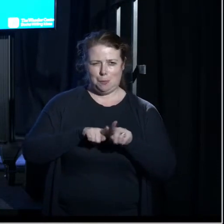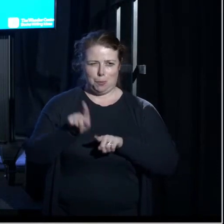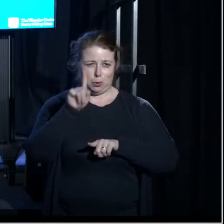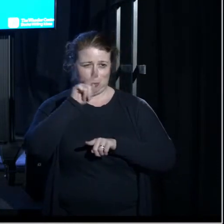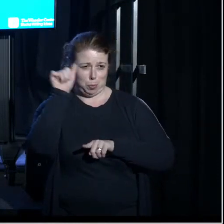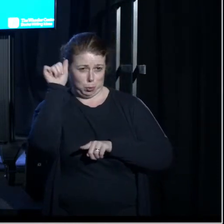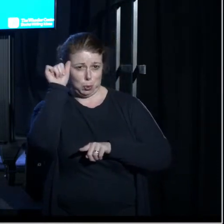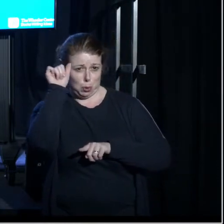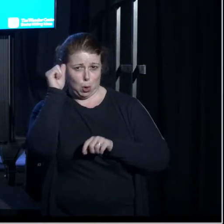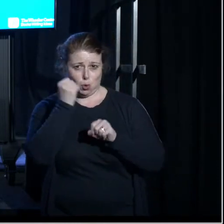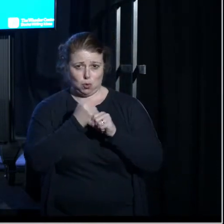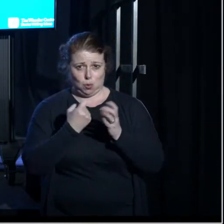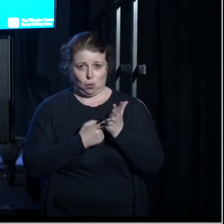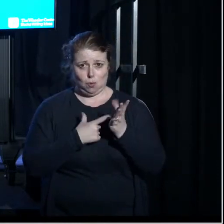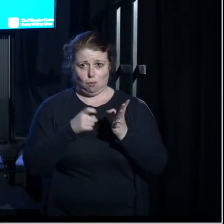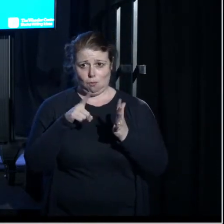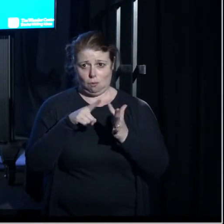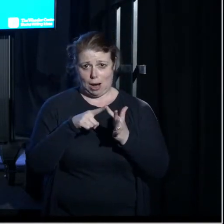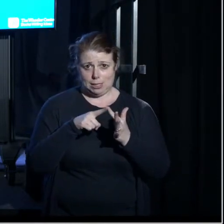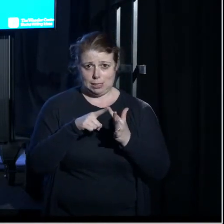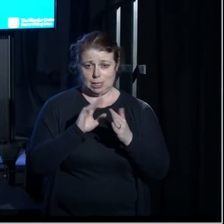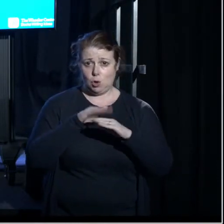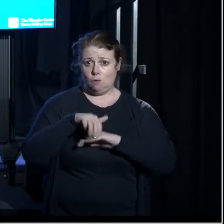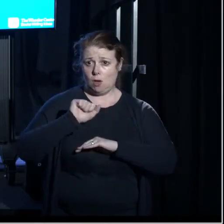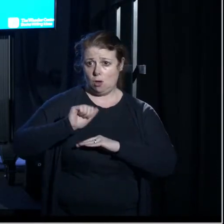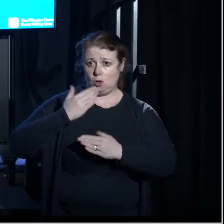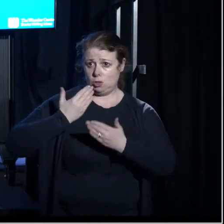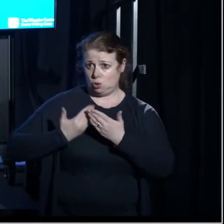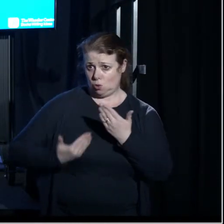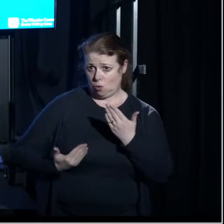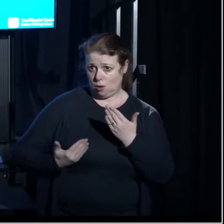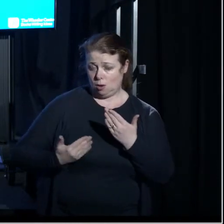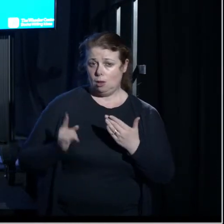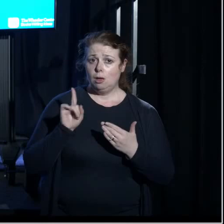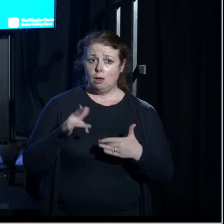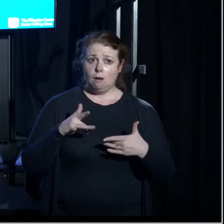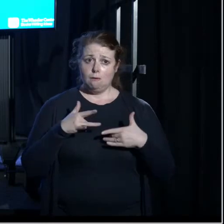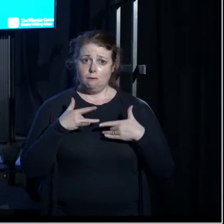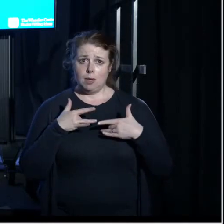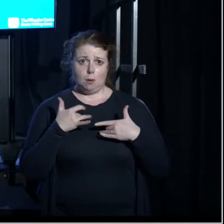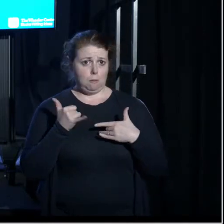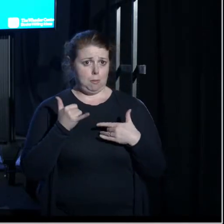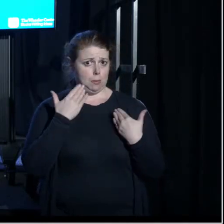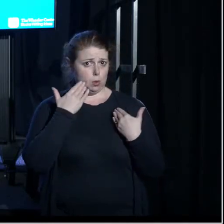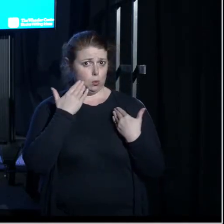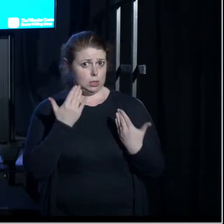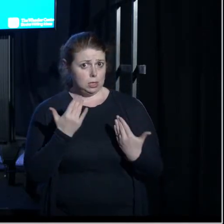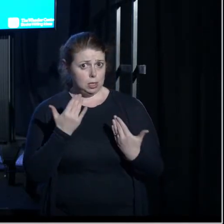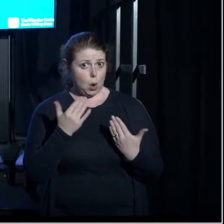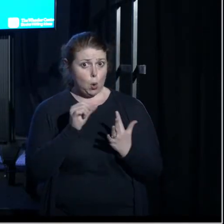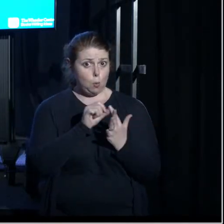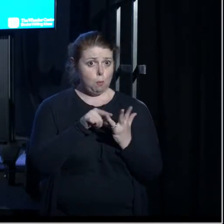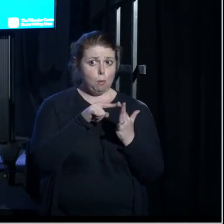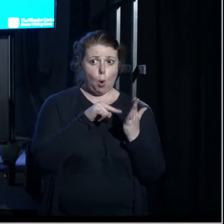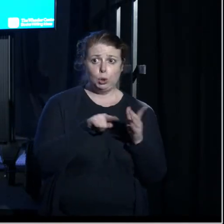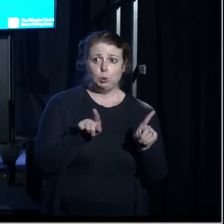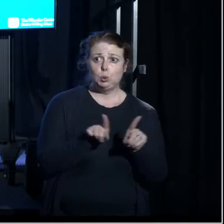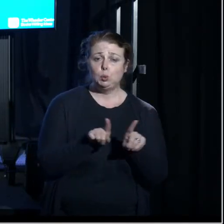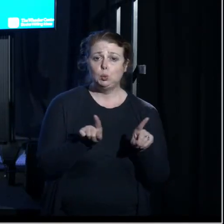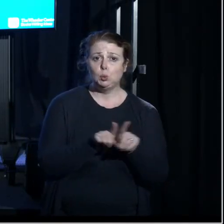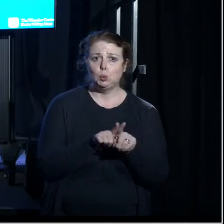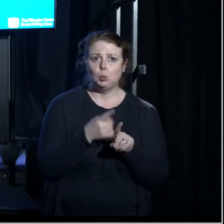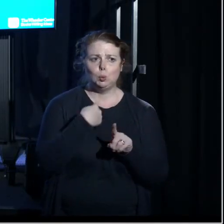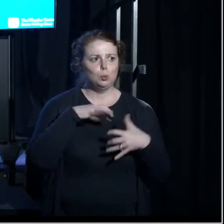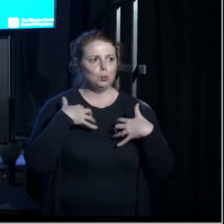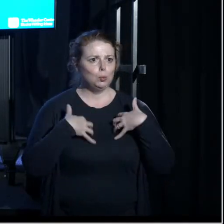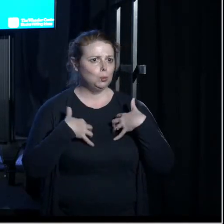Grace is and about Grace's story, but I feel like you might not have known that she's a poet. And we're really excited